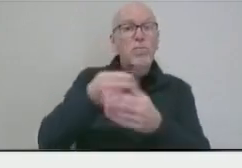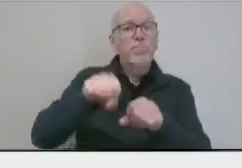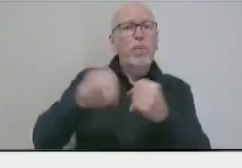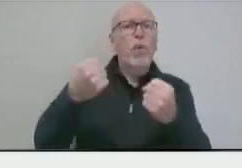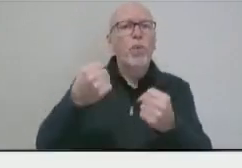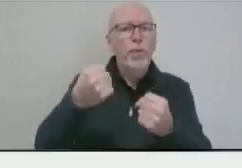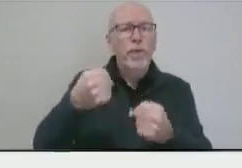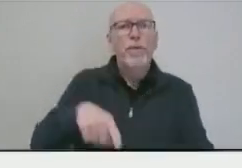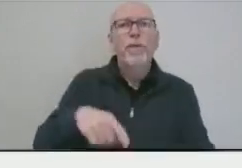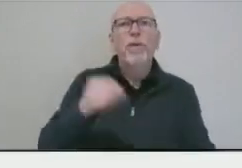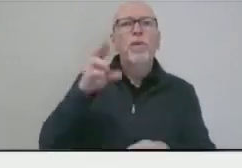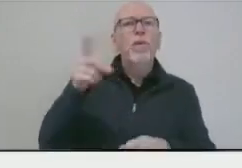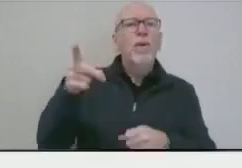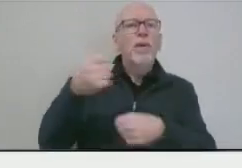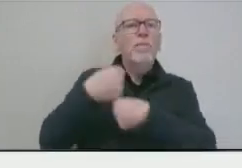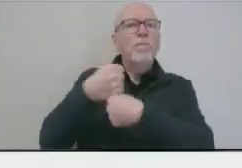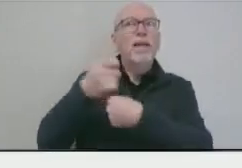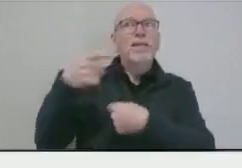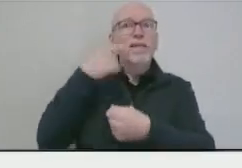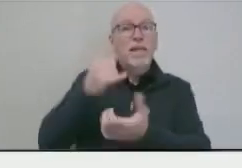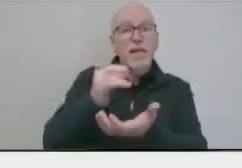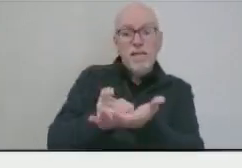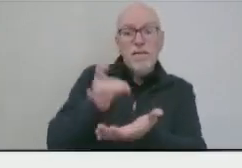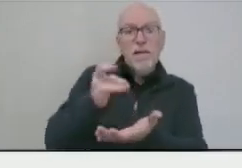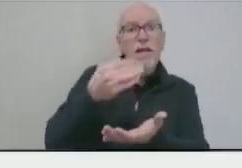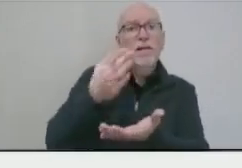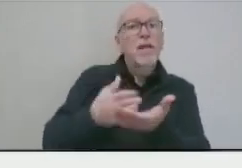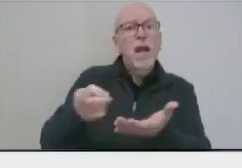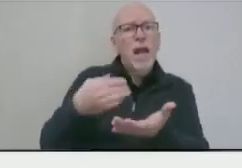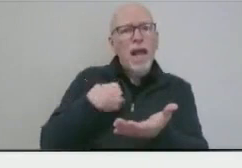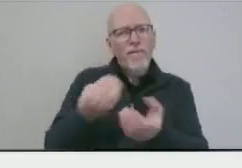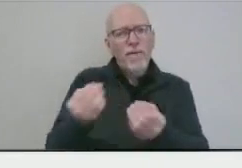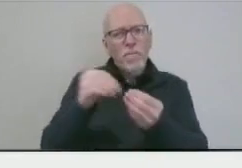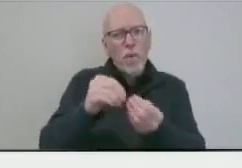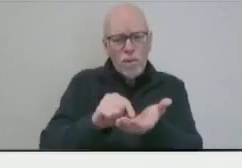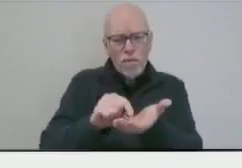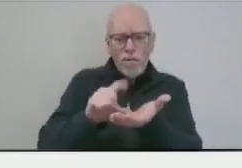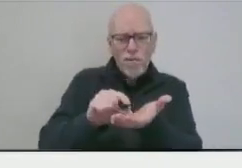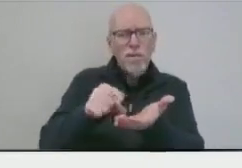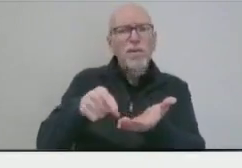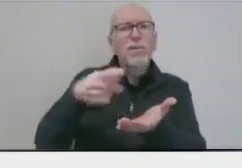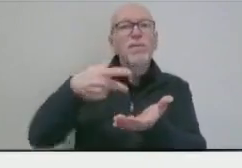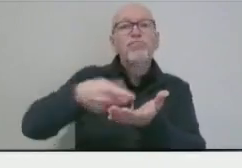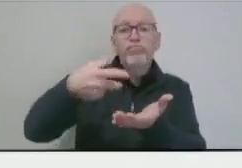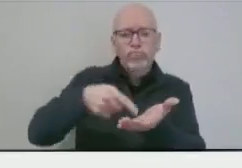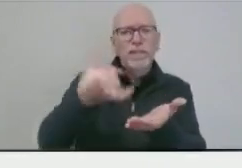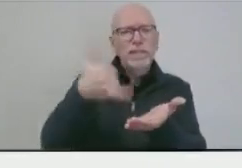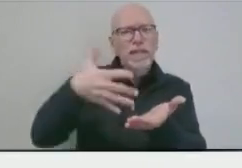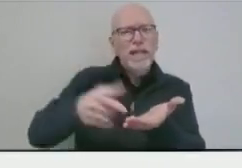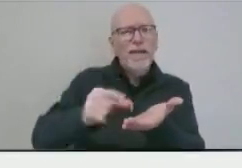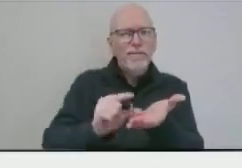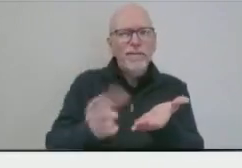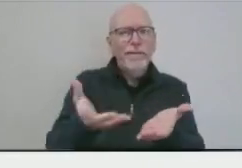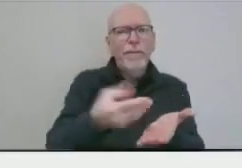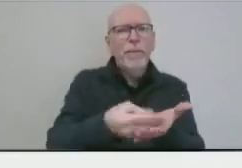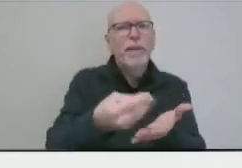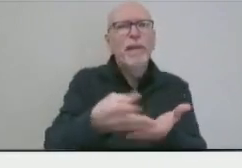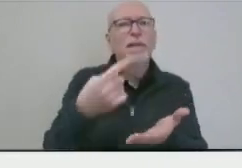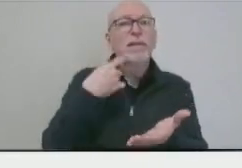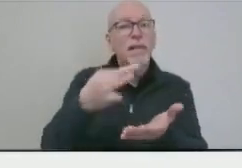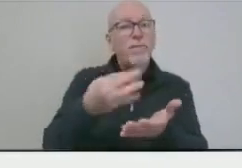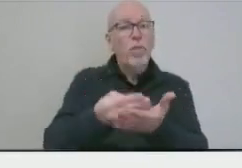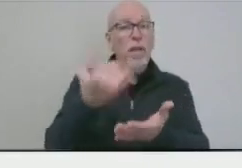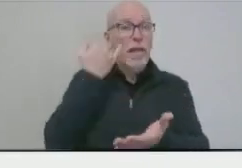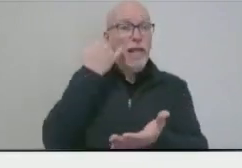the manufacturers have determined that the vials contain more than the number of doses initially identified, the CDC also considers a dose wasted if the